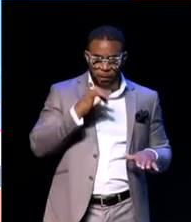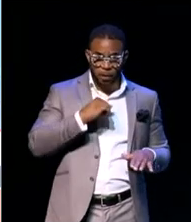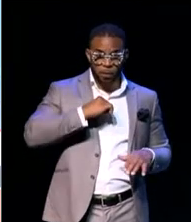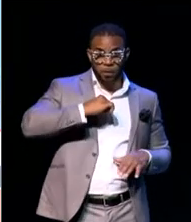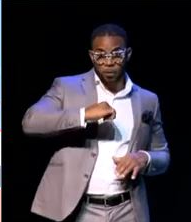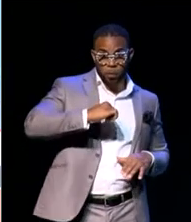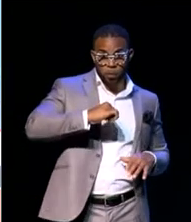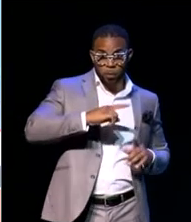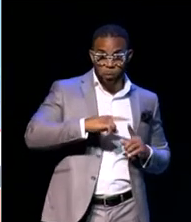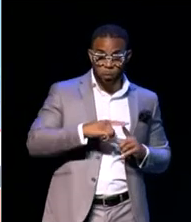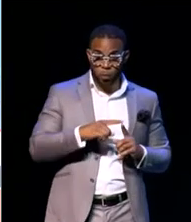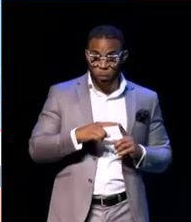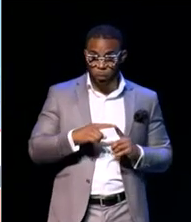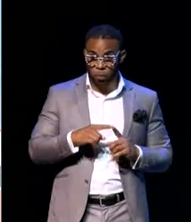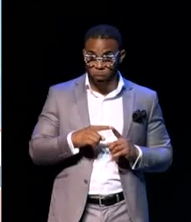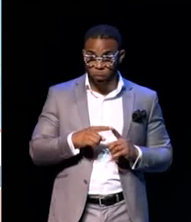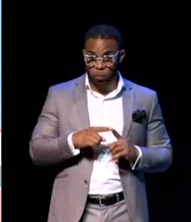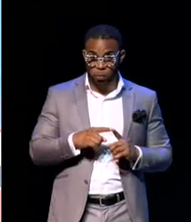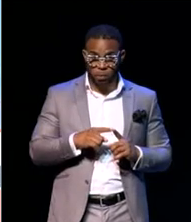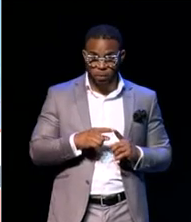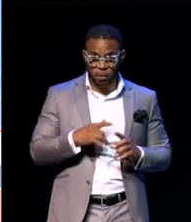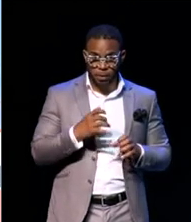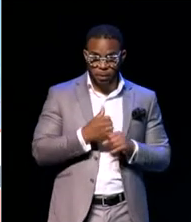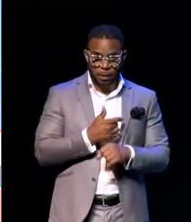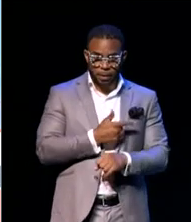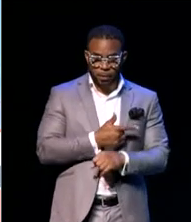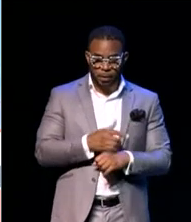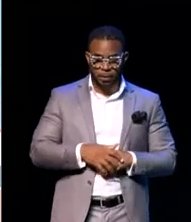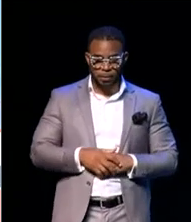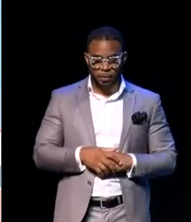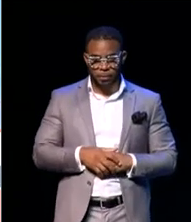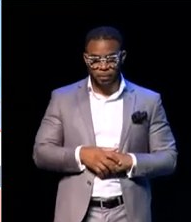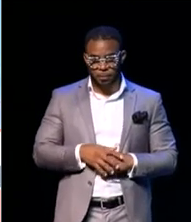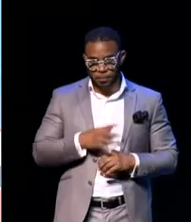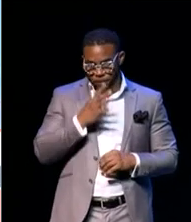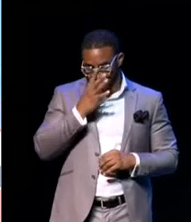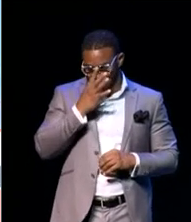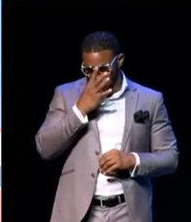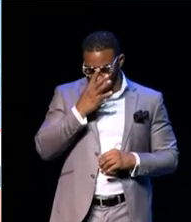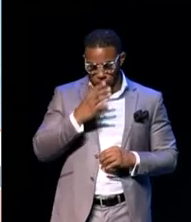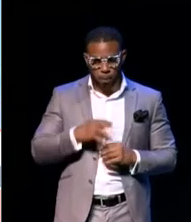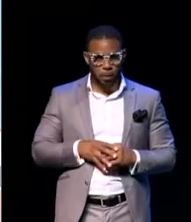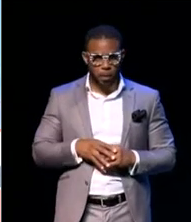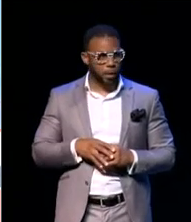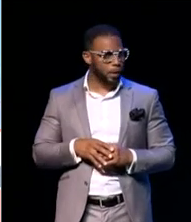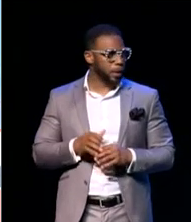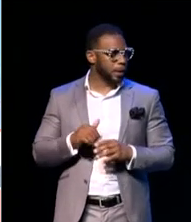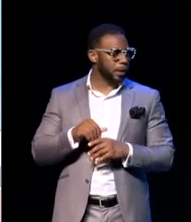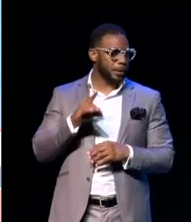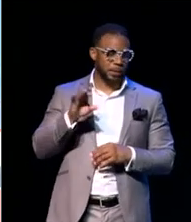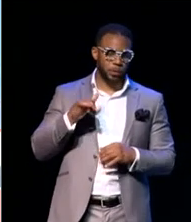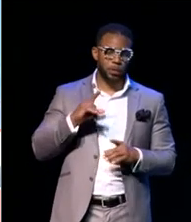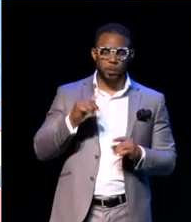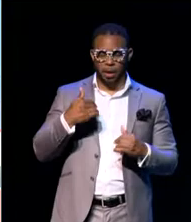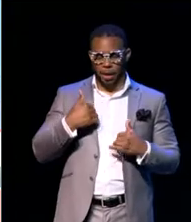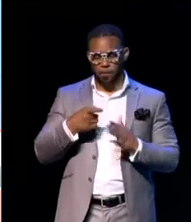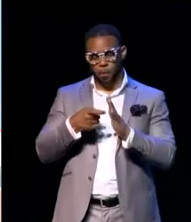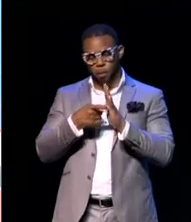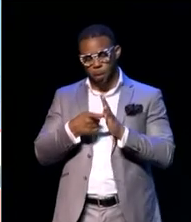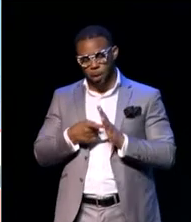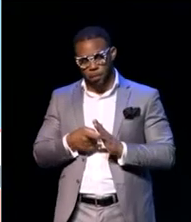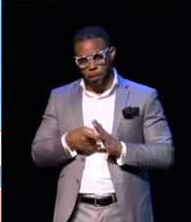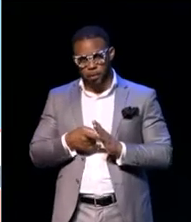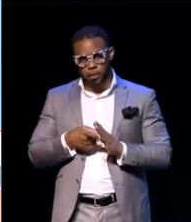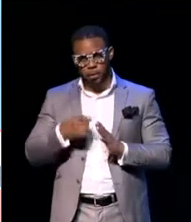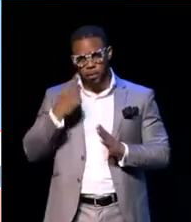refuse to get the vaccine. So, in the district, we do have